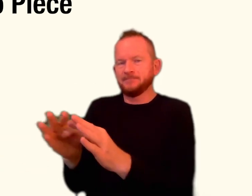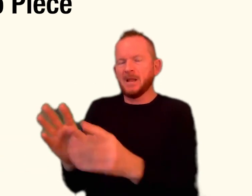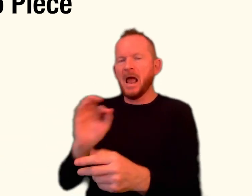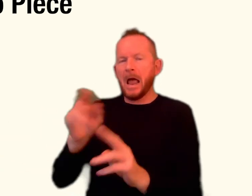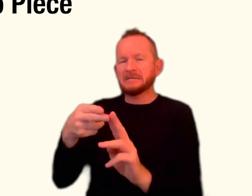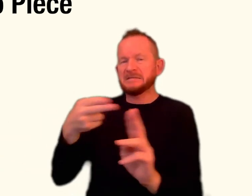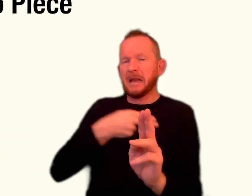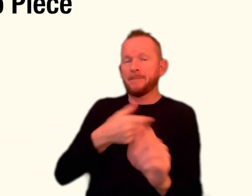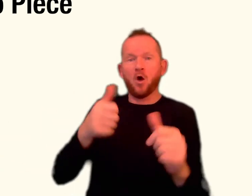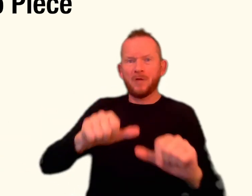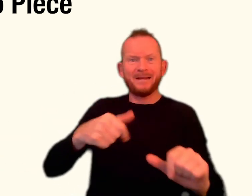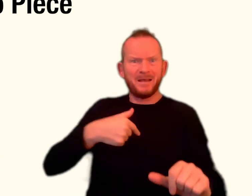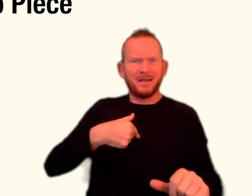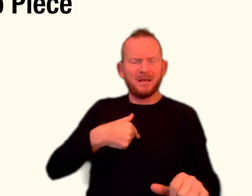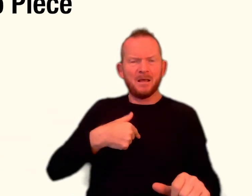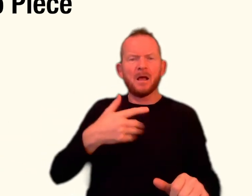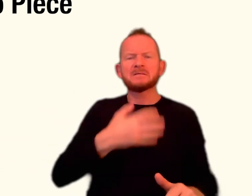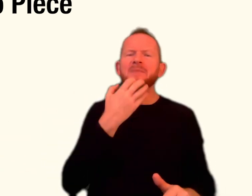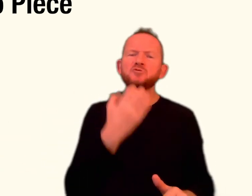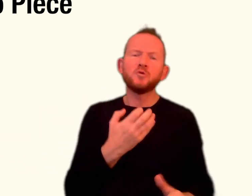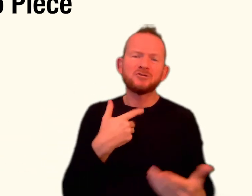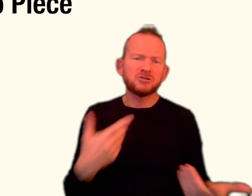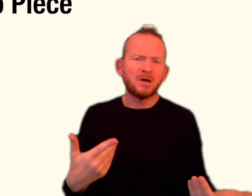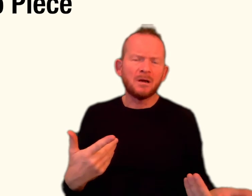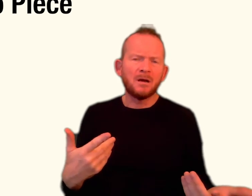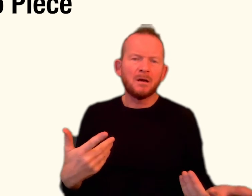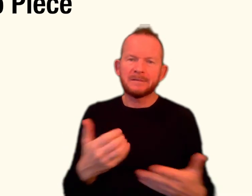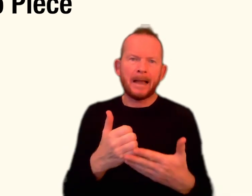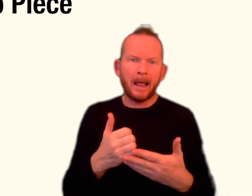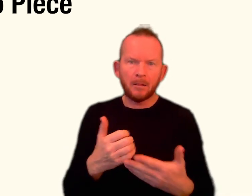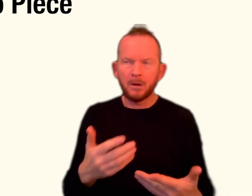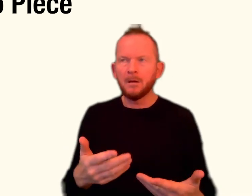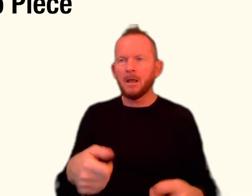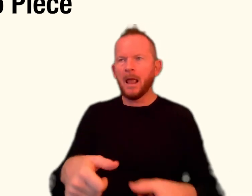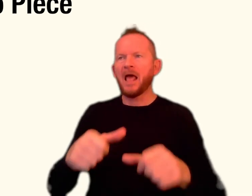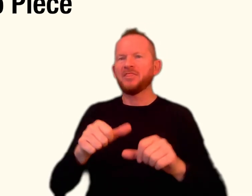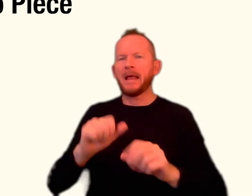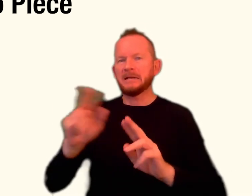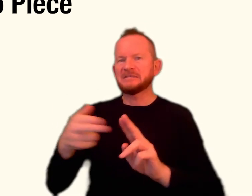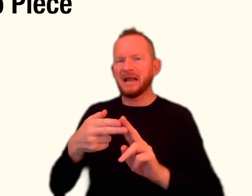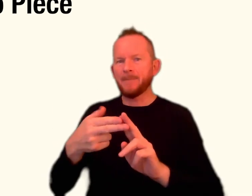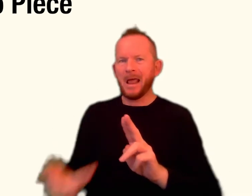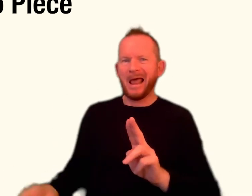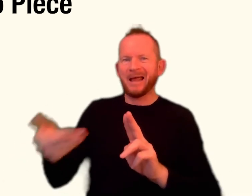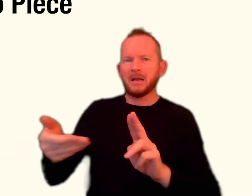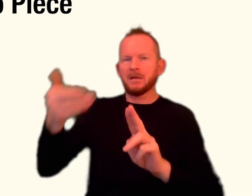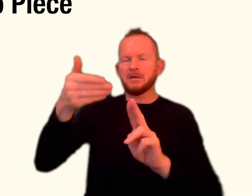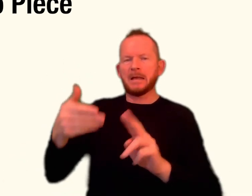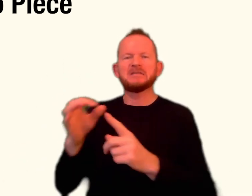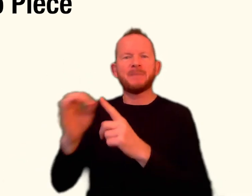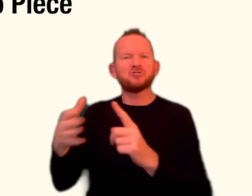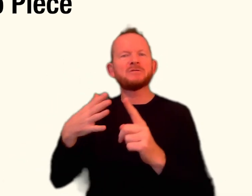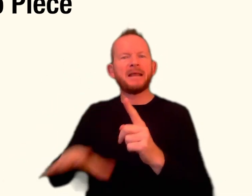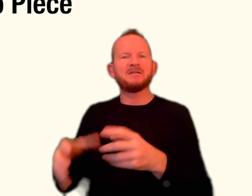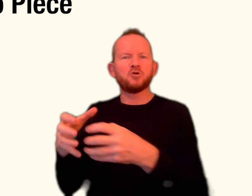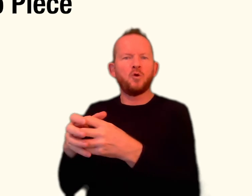stigma already because I'm Jewish, so that didn't help. And then to have stigma on top of that of being in the special